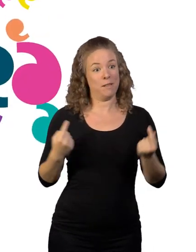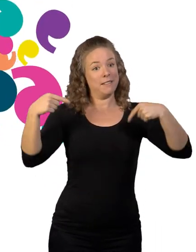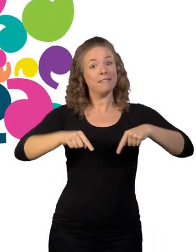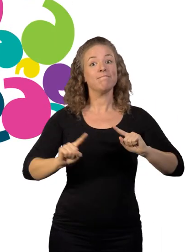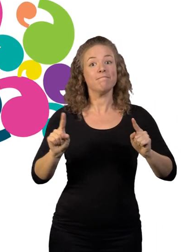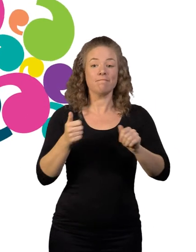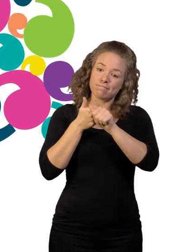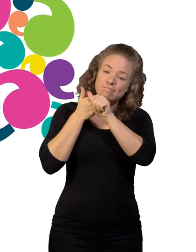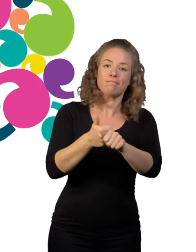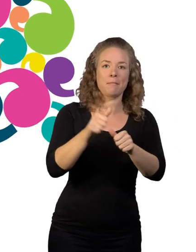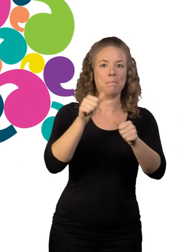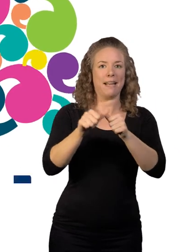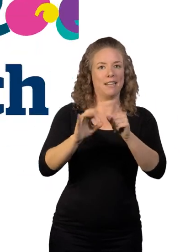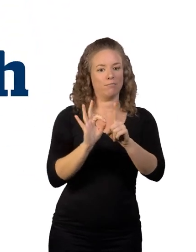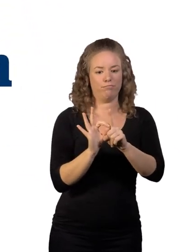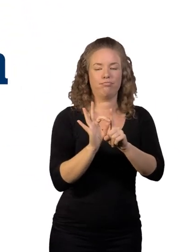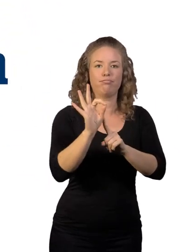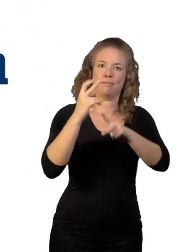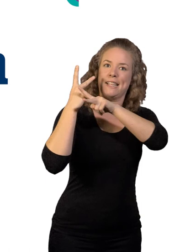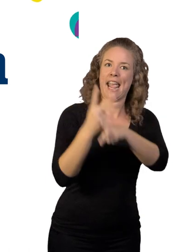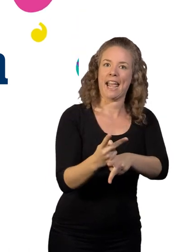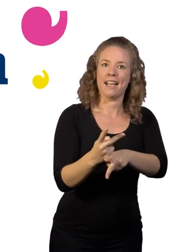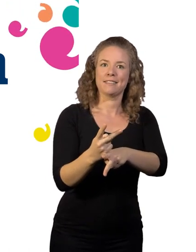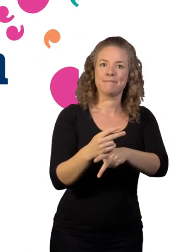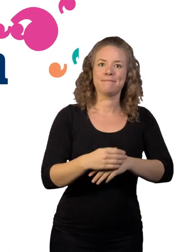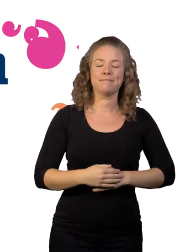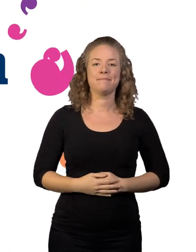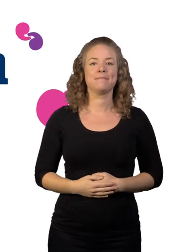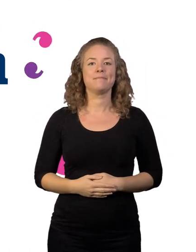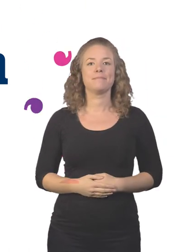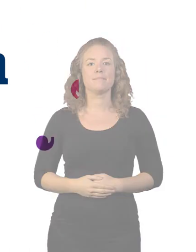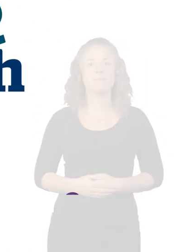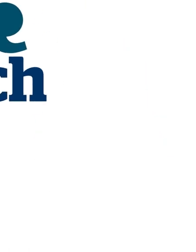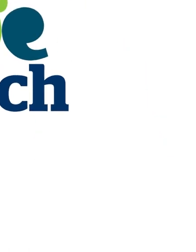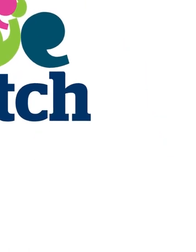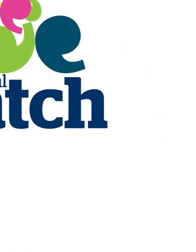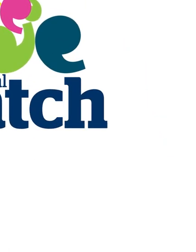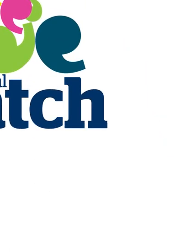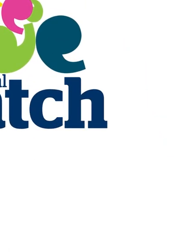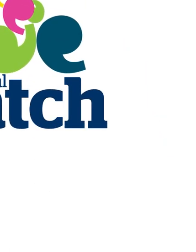question, why not get in touch? We're here to make care better for you.